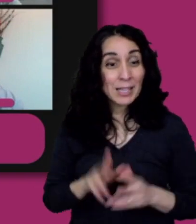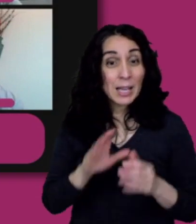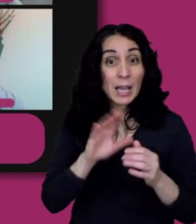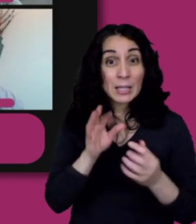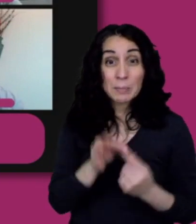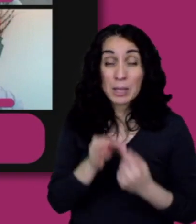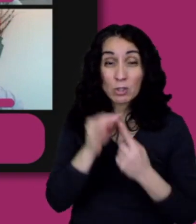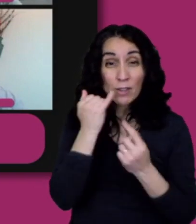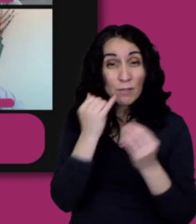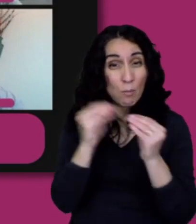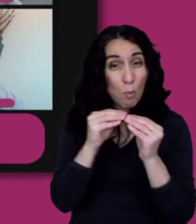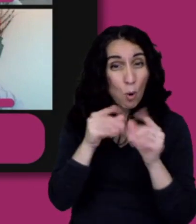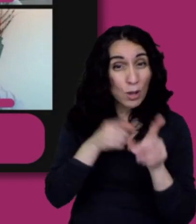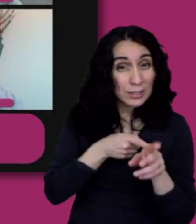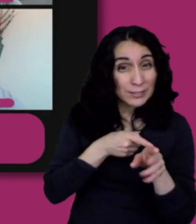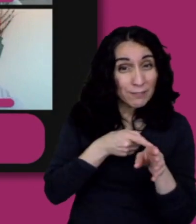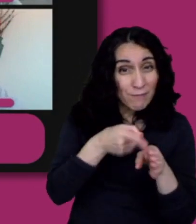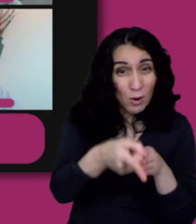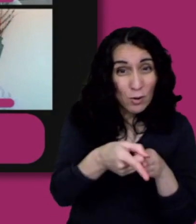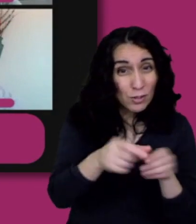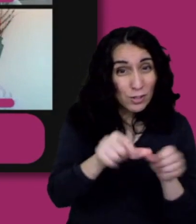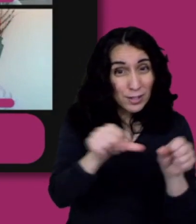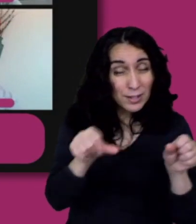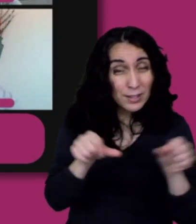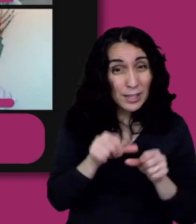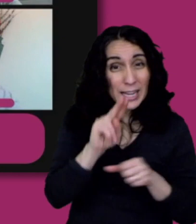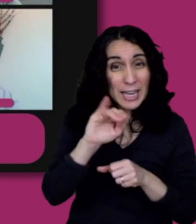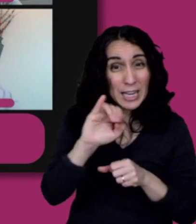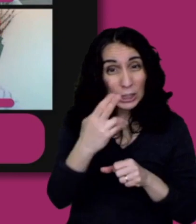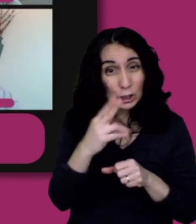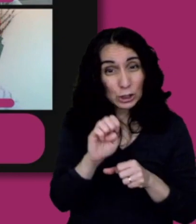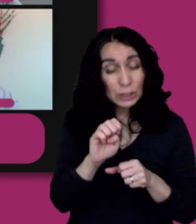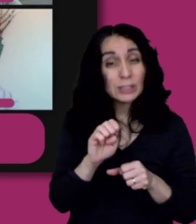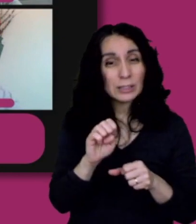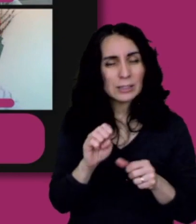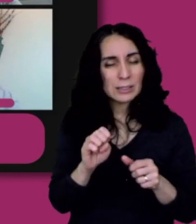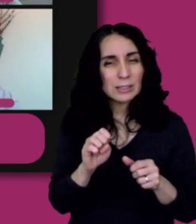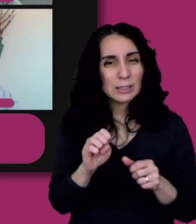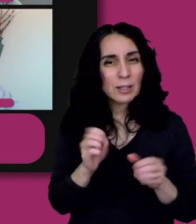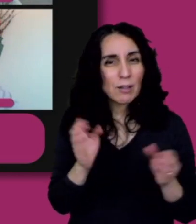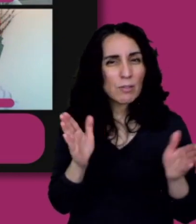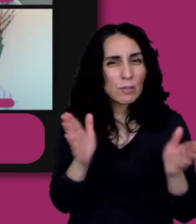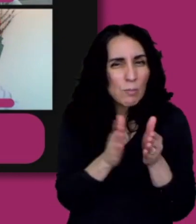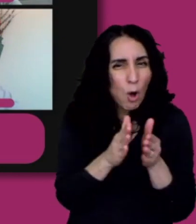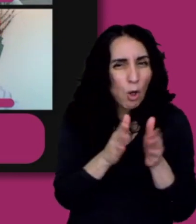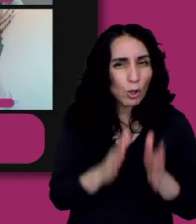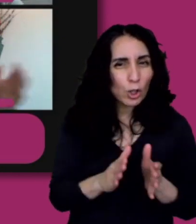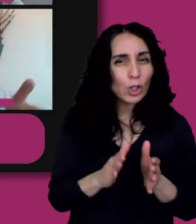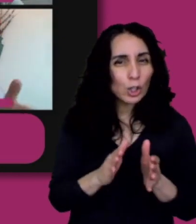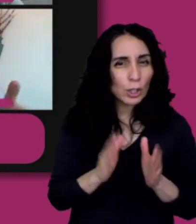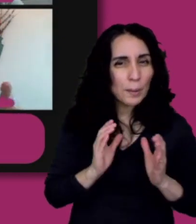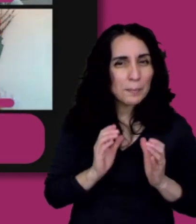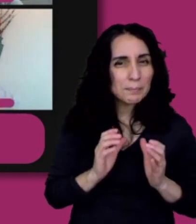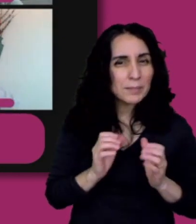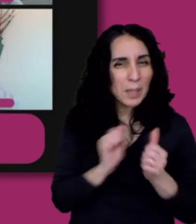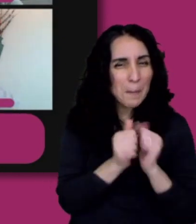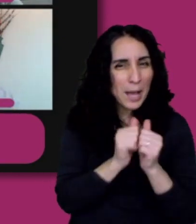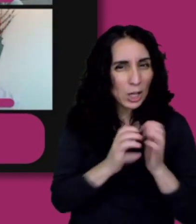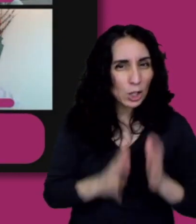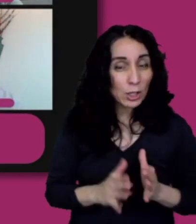Especially if you're going to a niche, your competitor list is going to be much smaller. But if you're going to something much